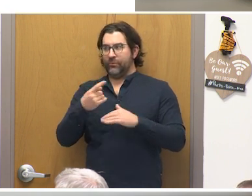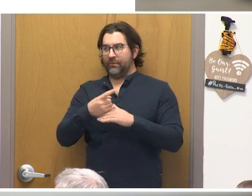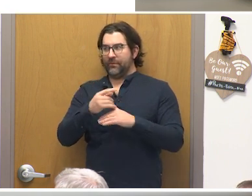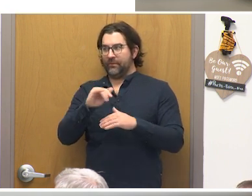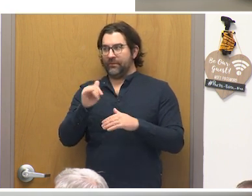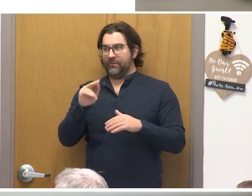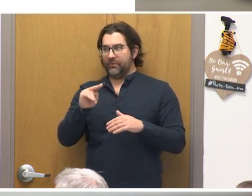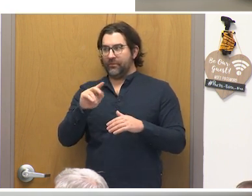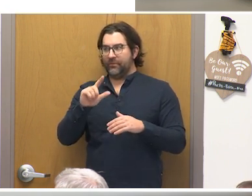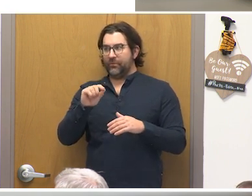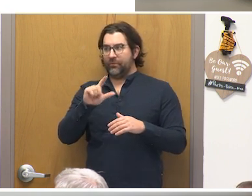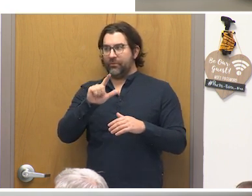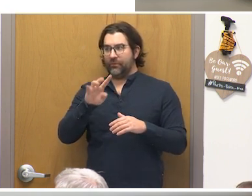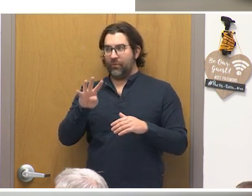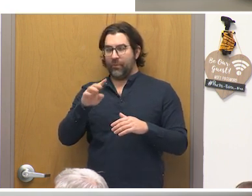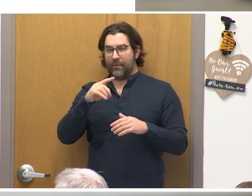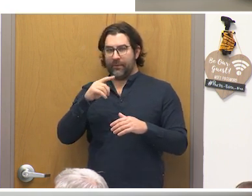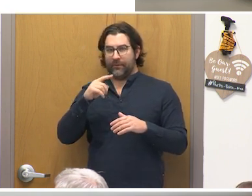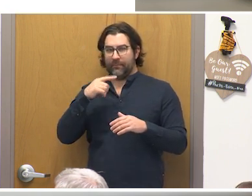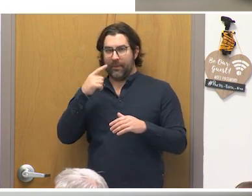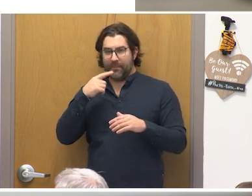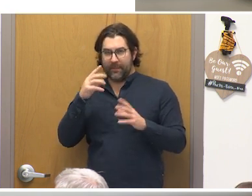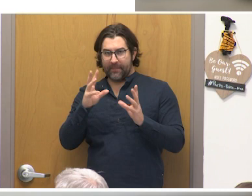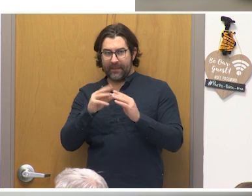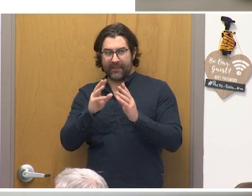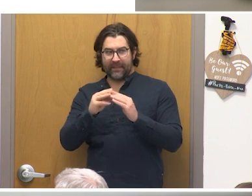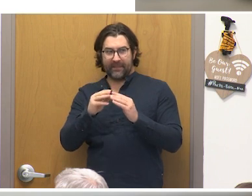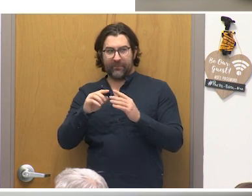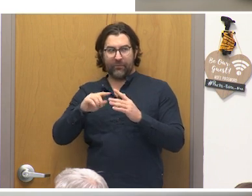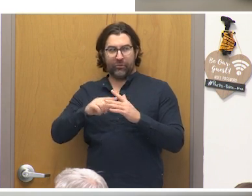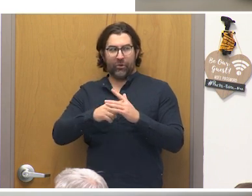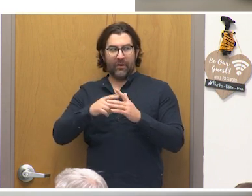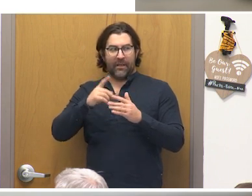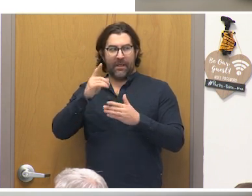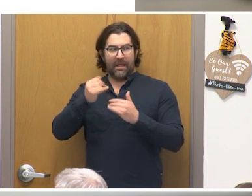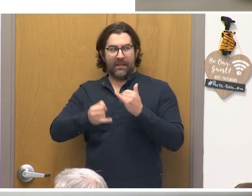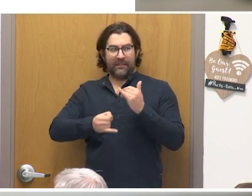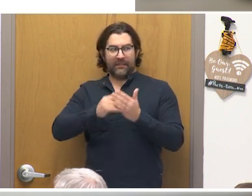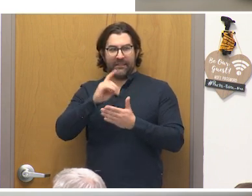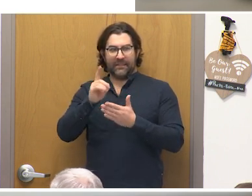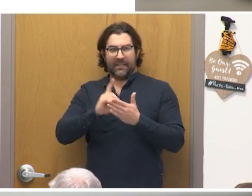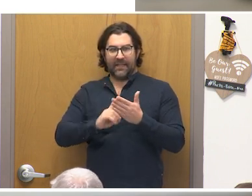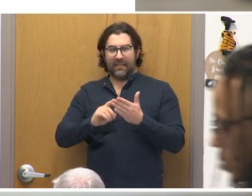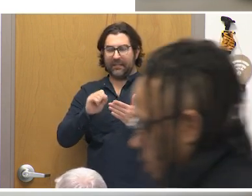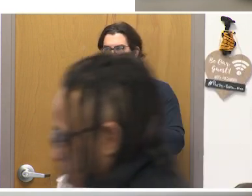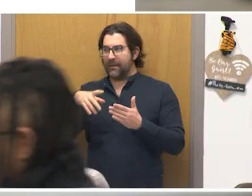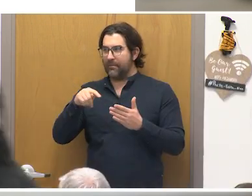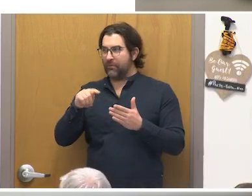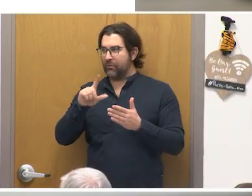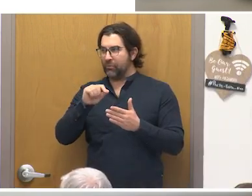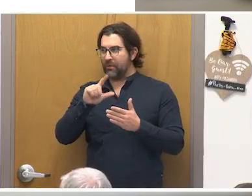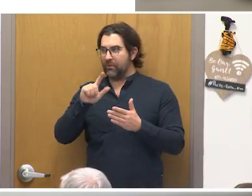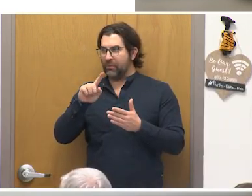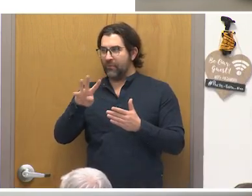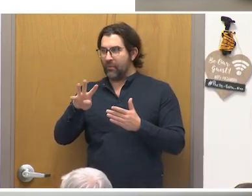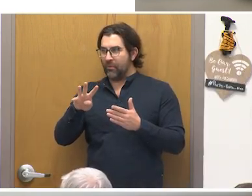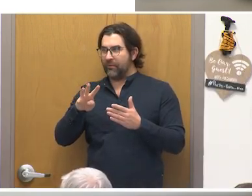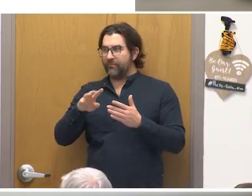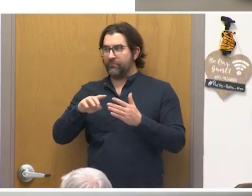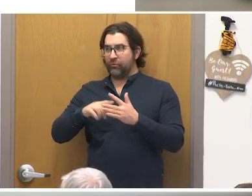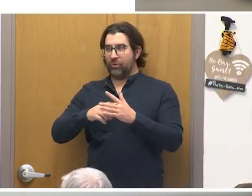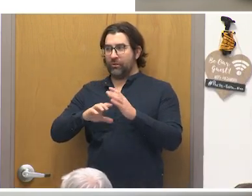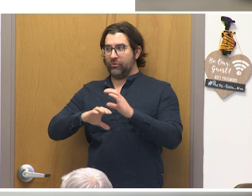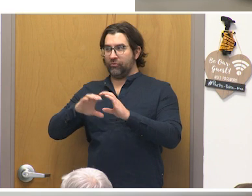January 2024, at our public meeting. We will begin final design in September of 2024, and we are slated to